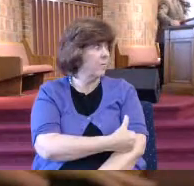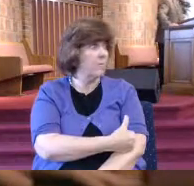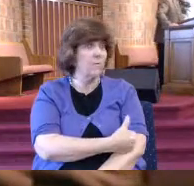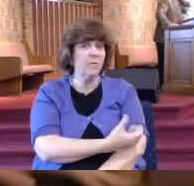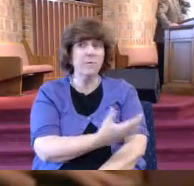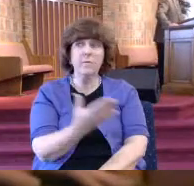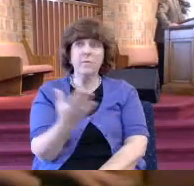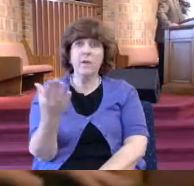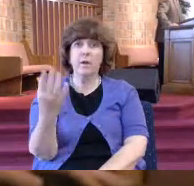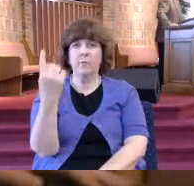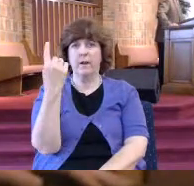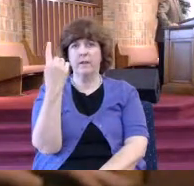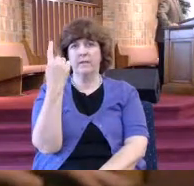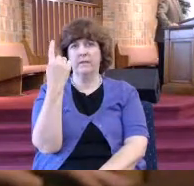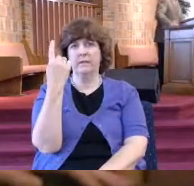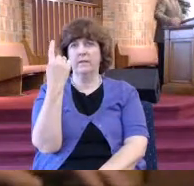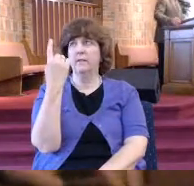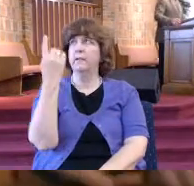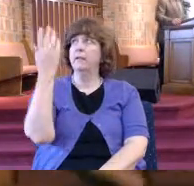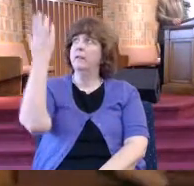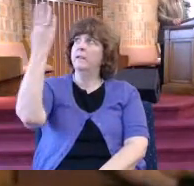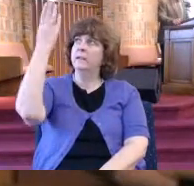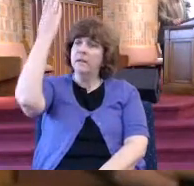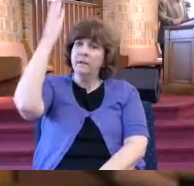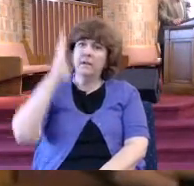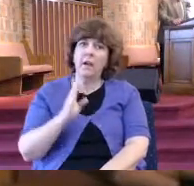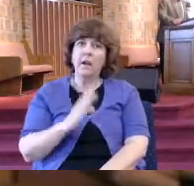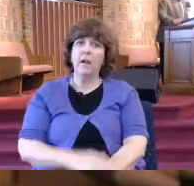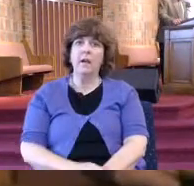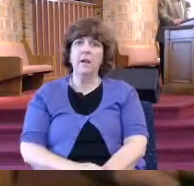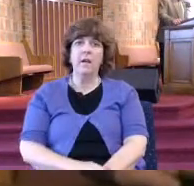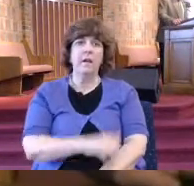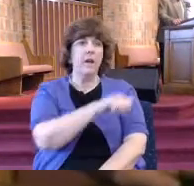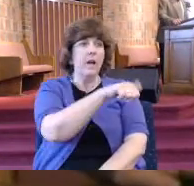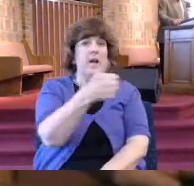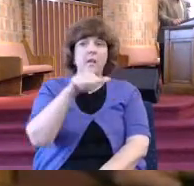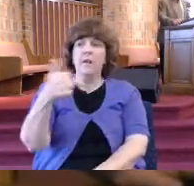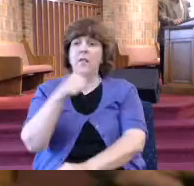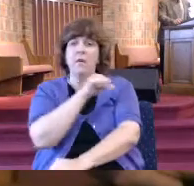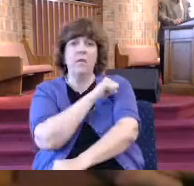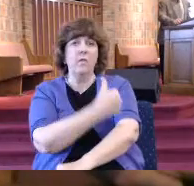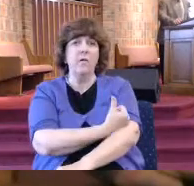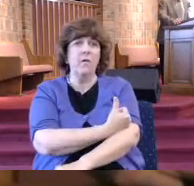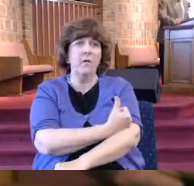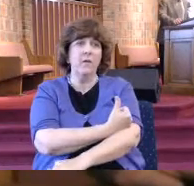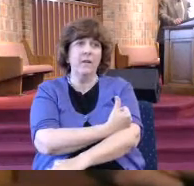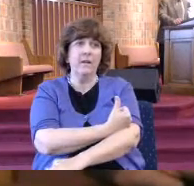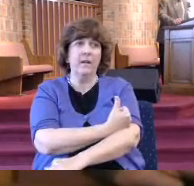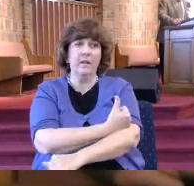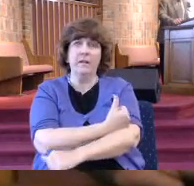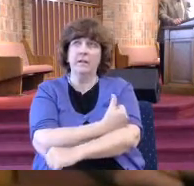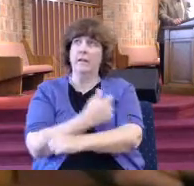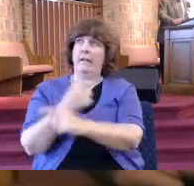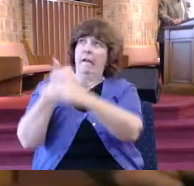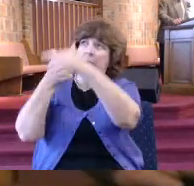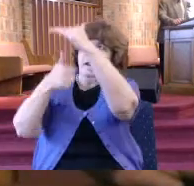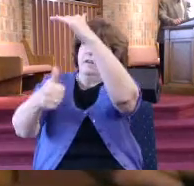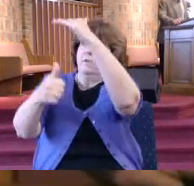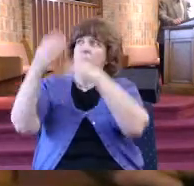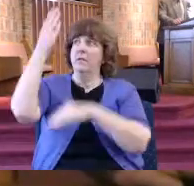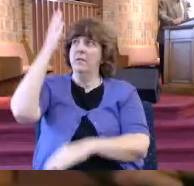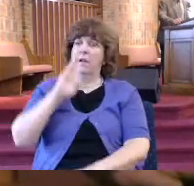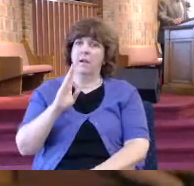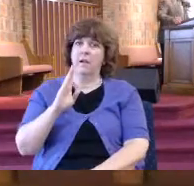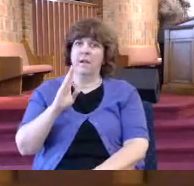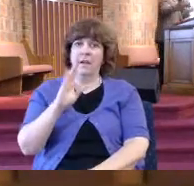and it is God. All other authorities derive their power from God. Our constitutional framers